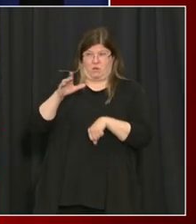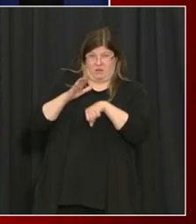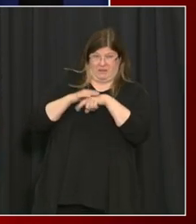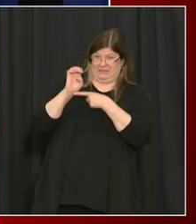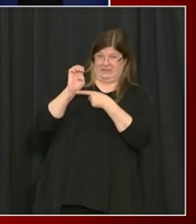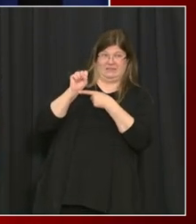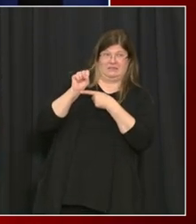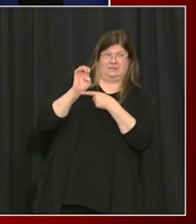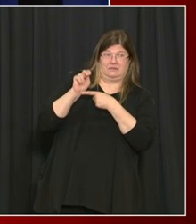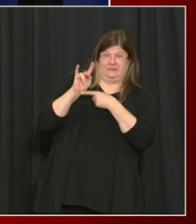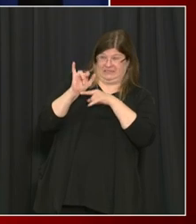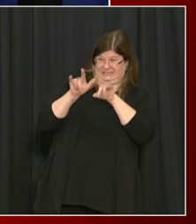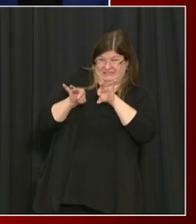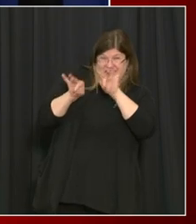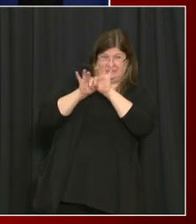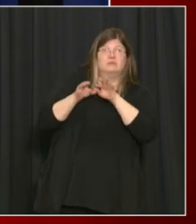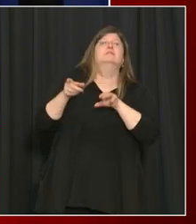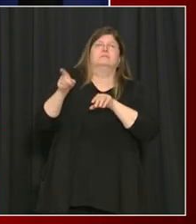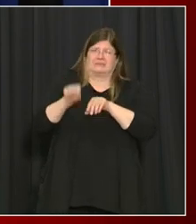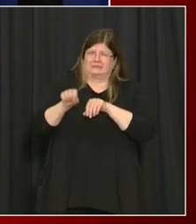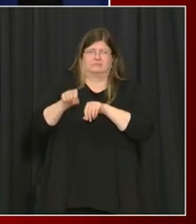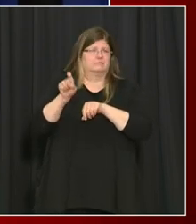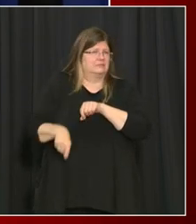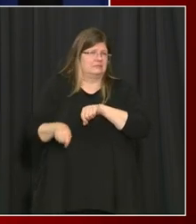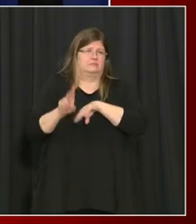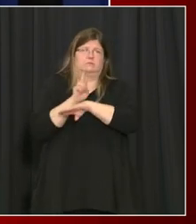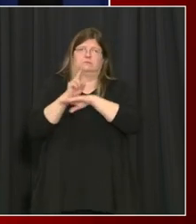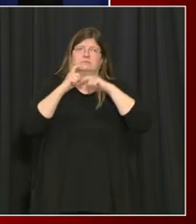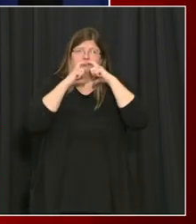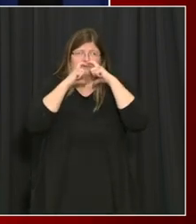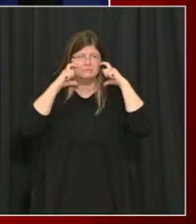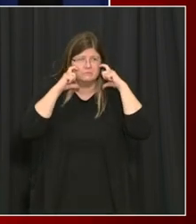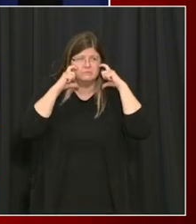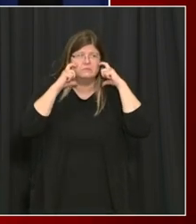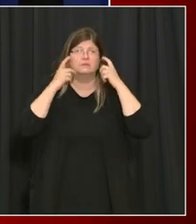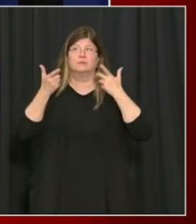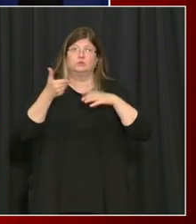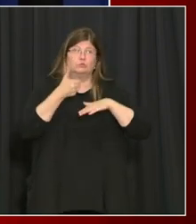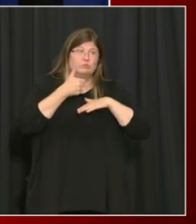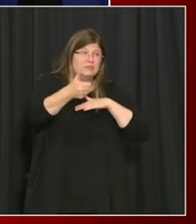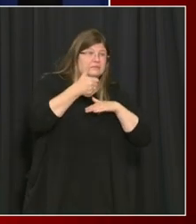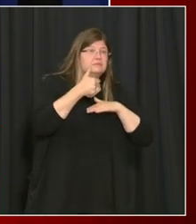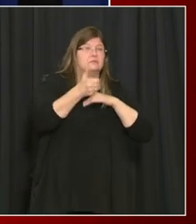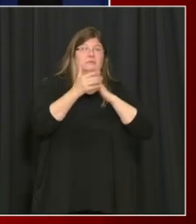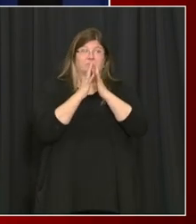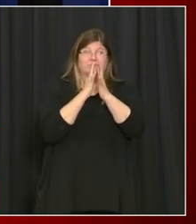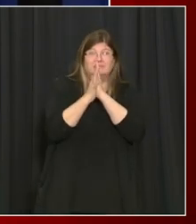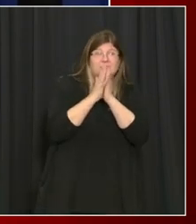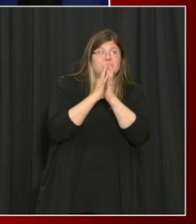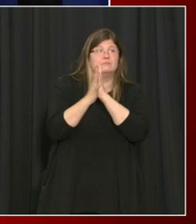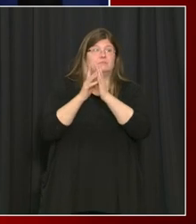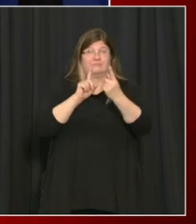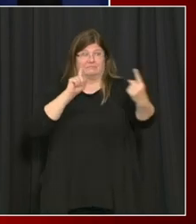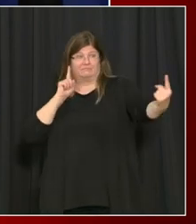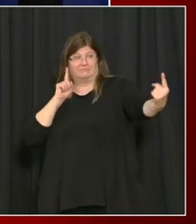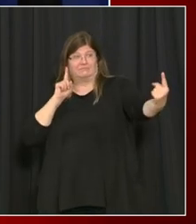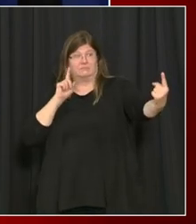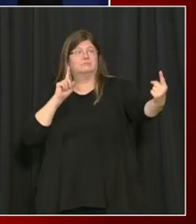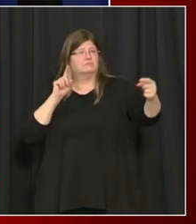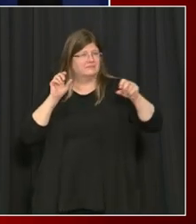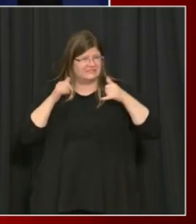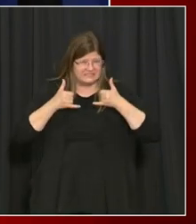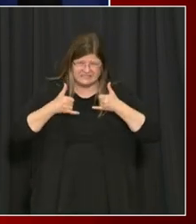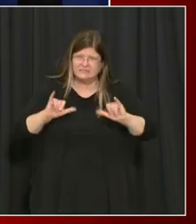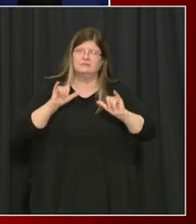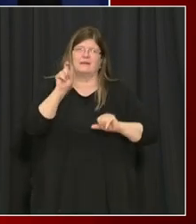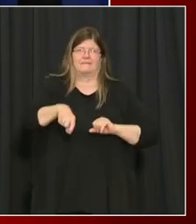you are using mass transit and rideshare, and when social distancing cannot be practiced. We have made